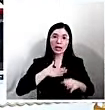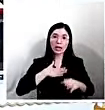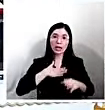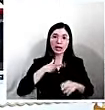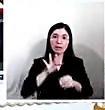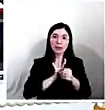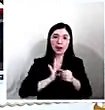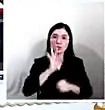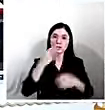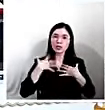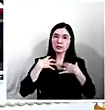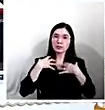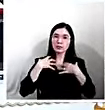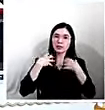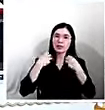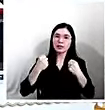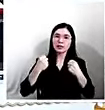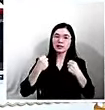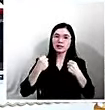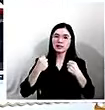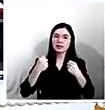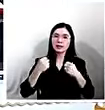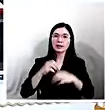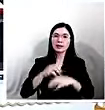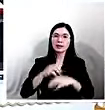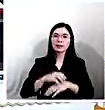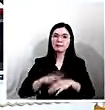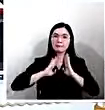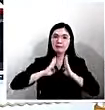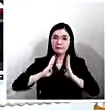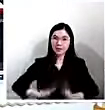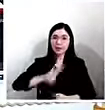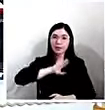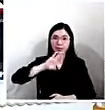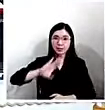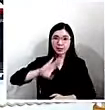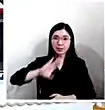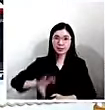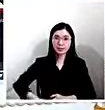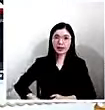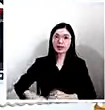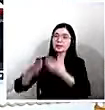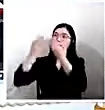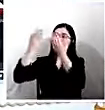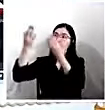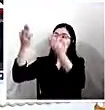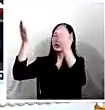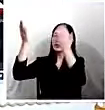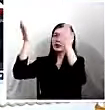soul shall be healed. The body of Christ. Amen.